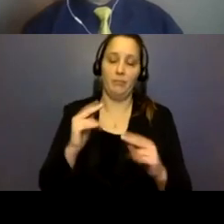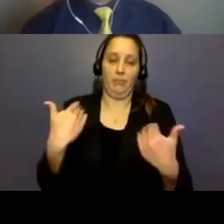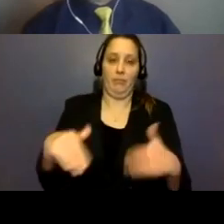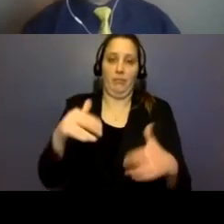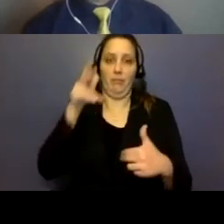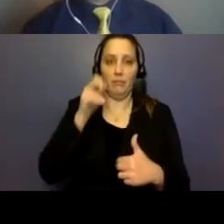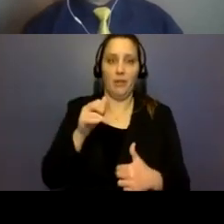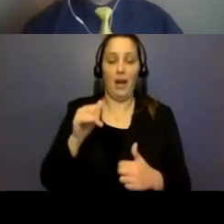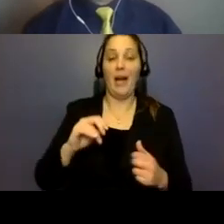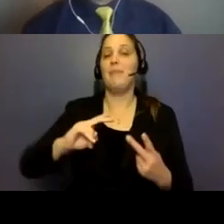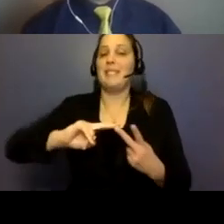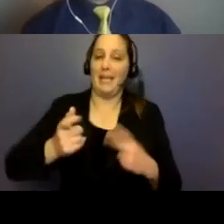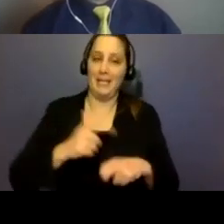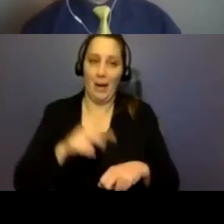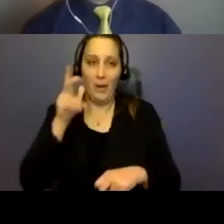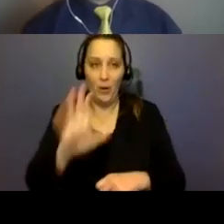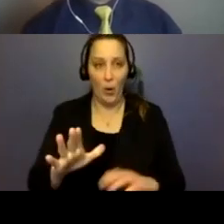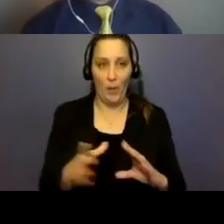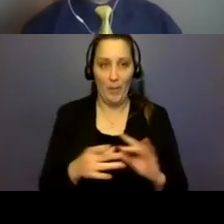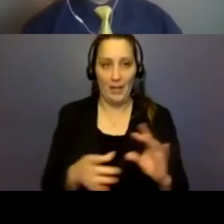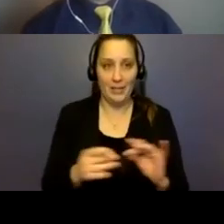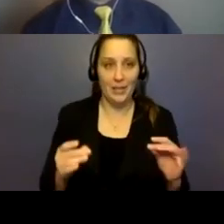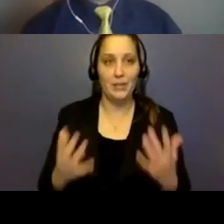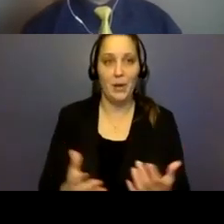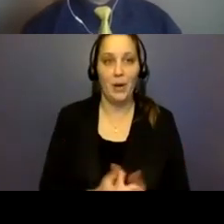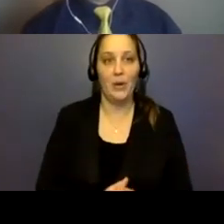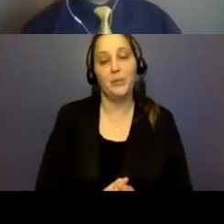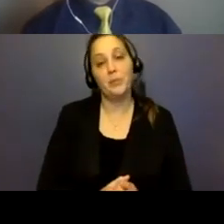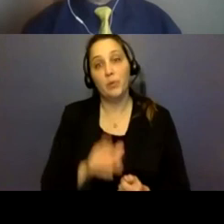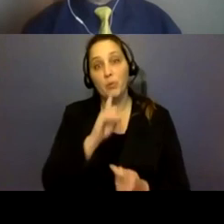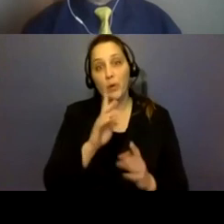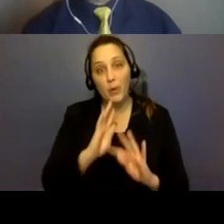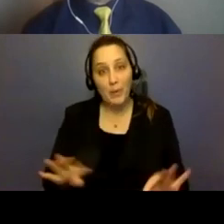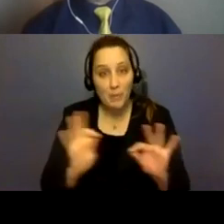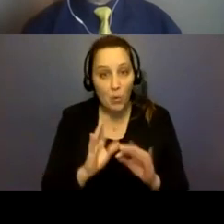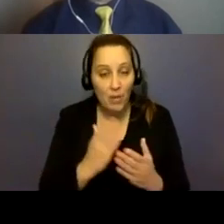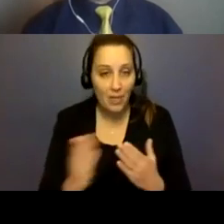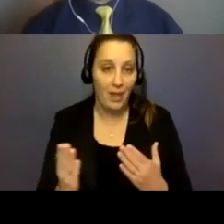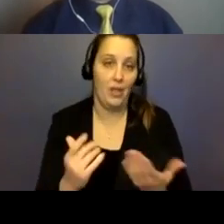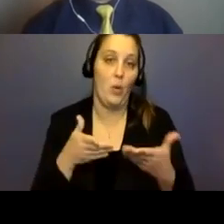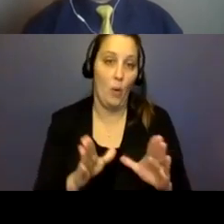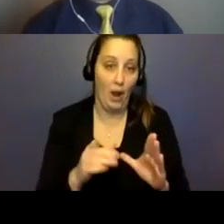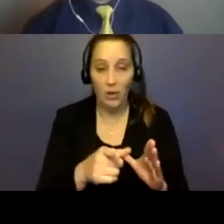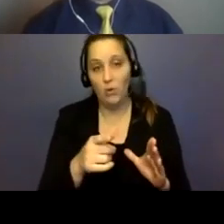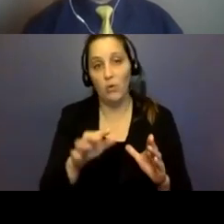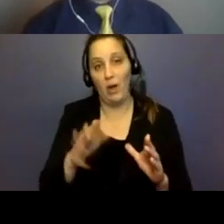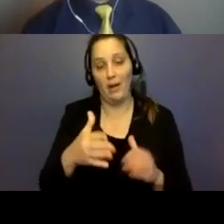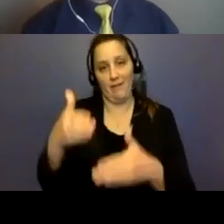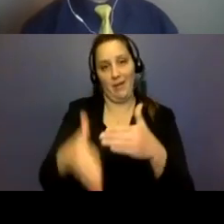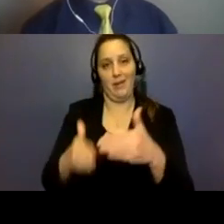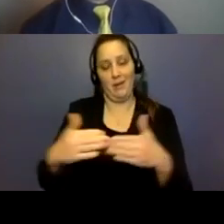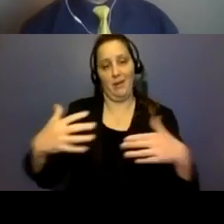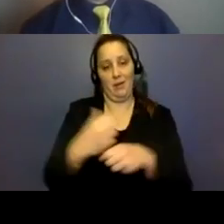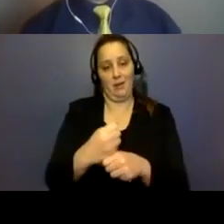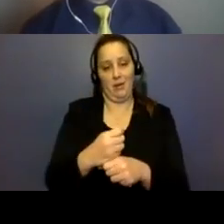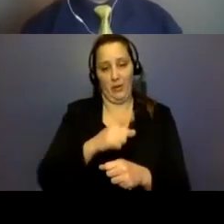second time hearing it. And every time for me, it's, you know, the really, really important thing, and you, the way that you kind of ended it, is the